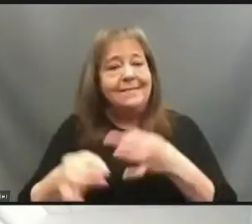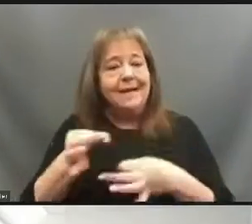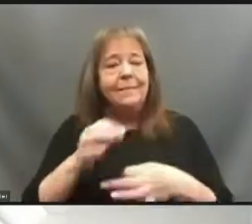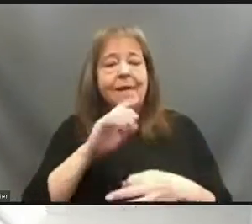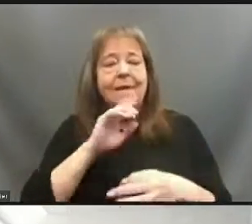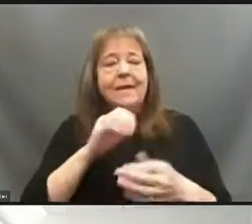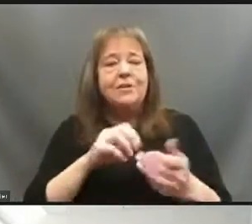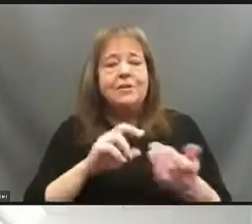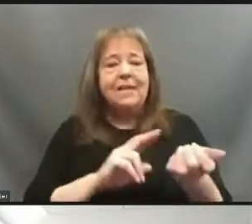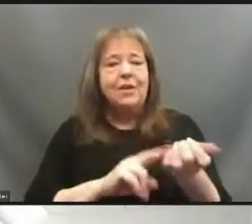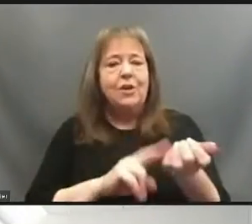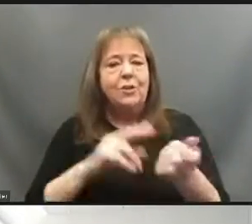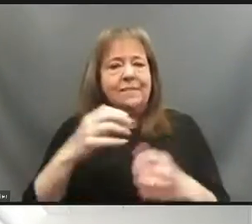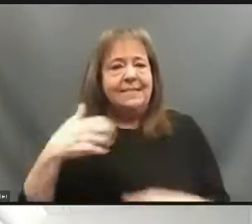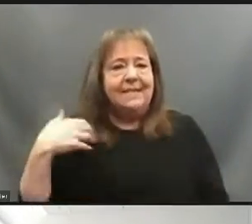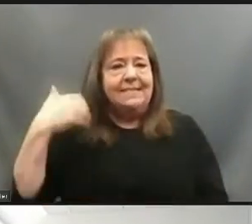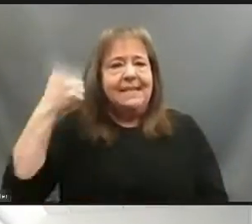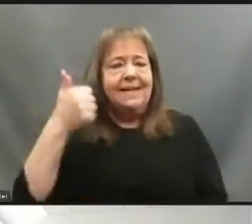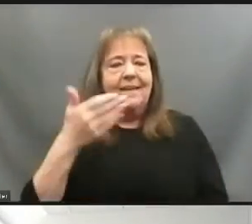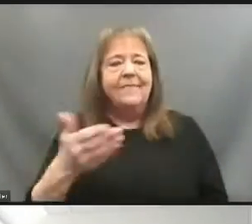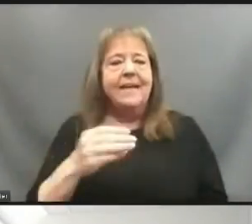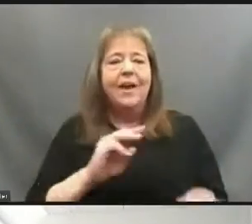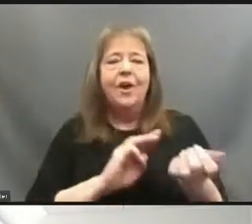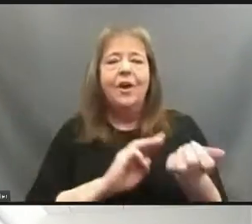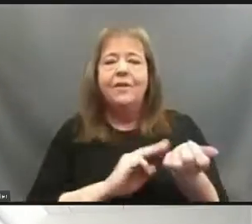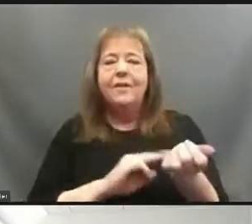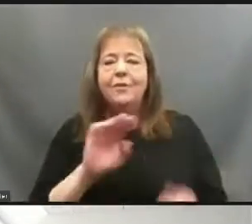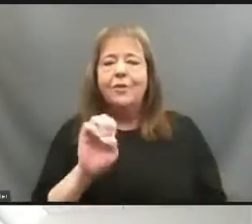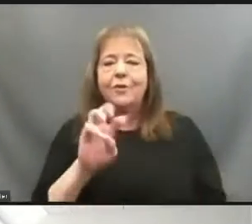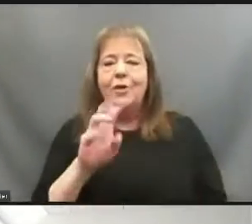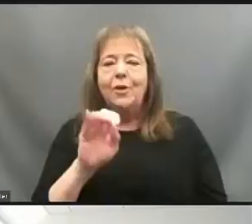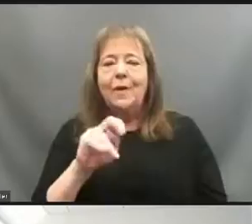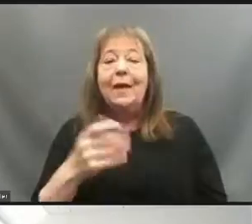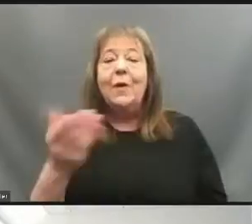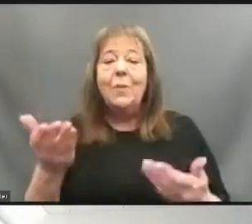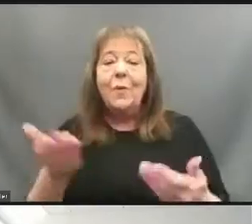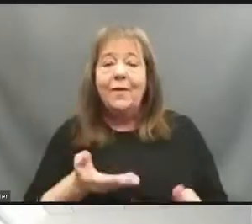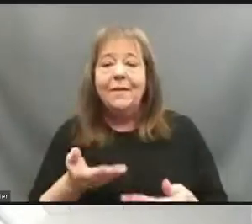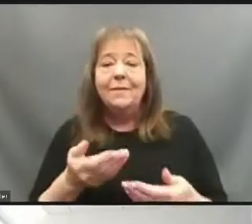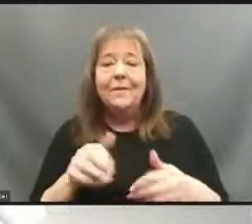executive at the Amarillo VA. Dr. Ewing, welcome to the panel. How are you today?